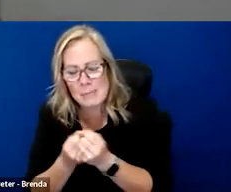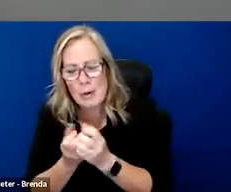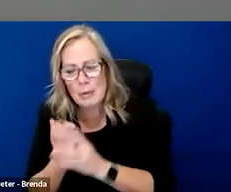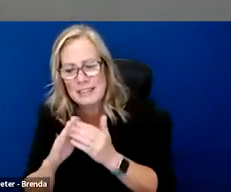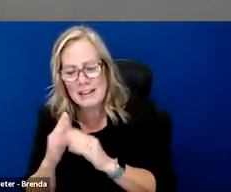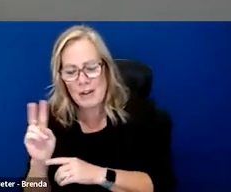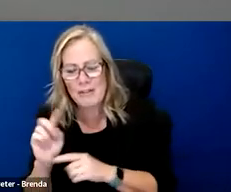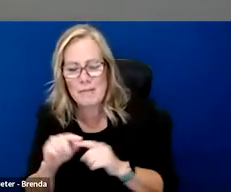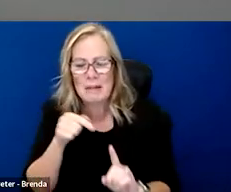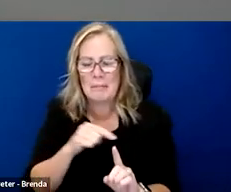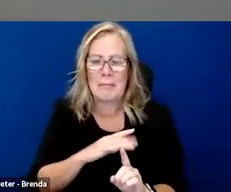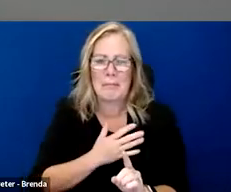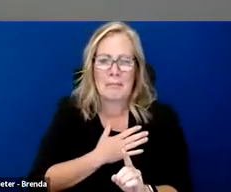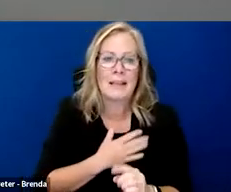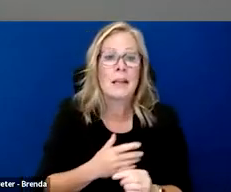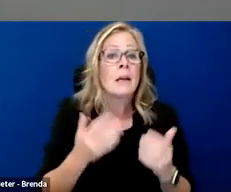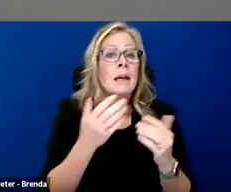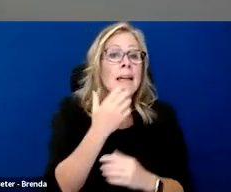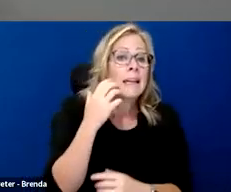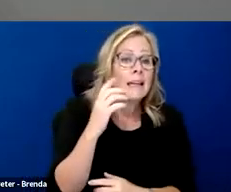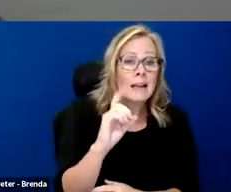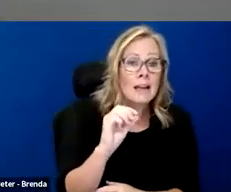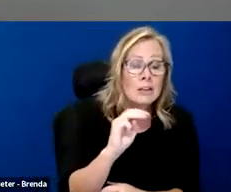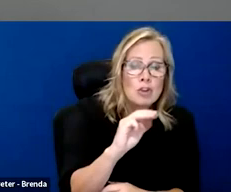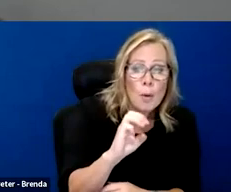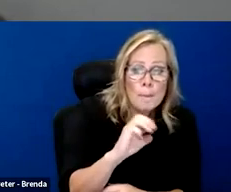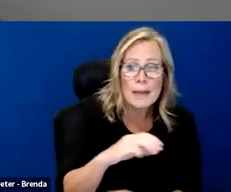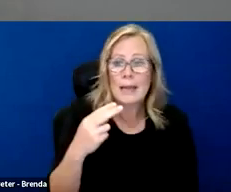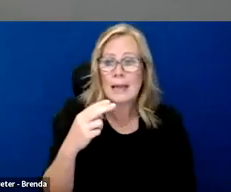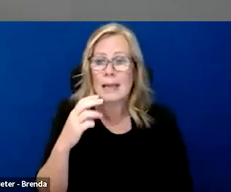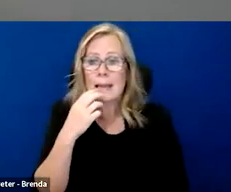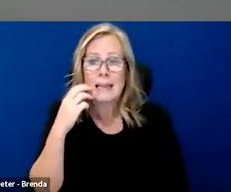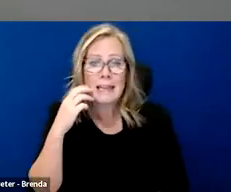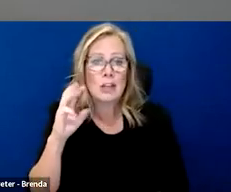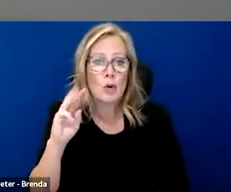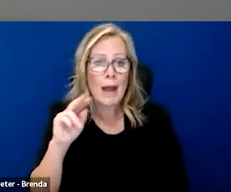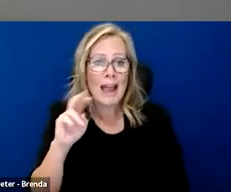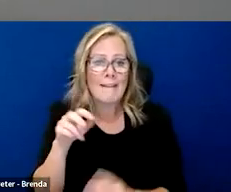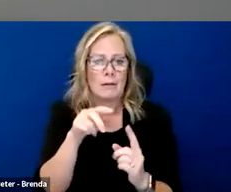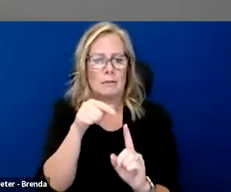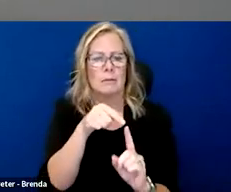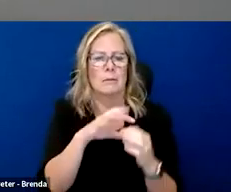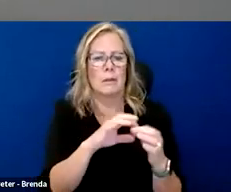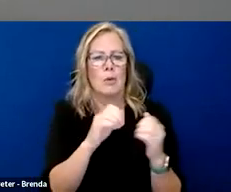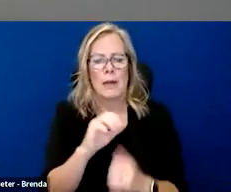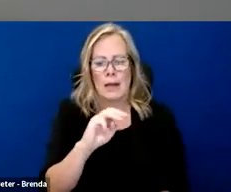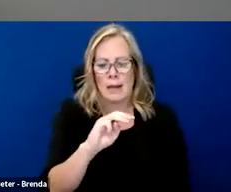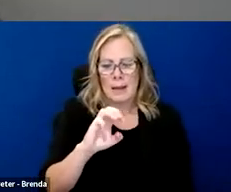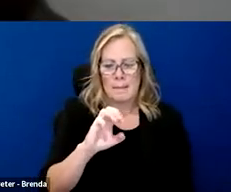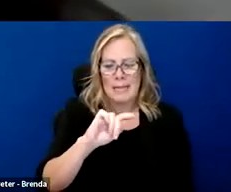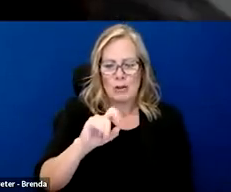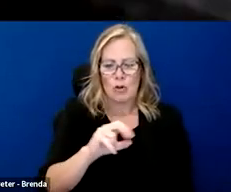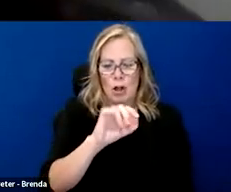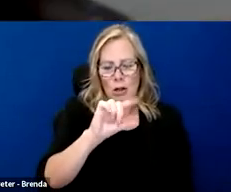terms, heat dome and heat wave are meteorological terms. But heat dome, I think because it was new